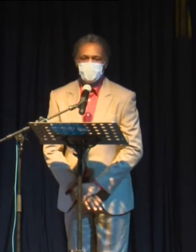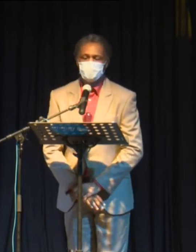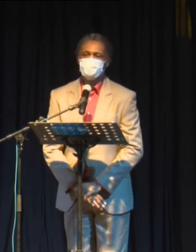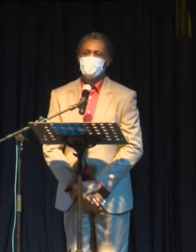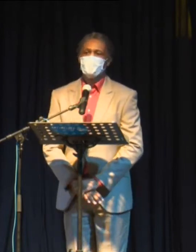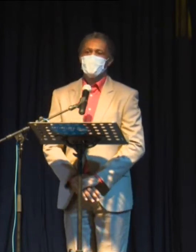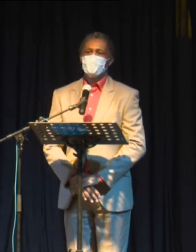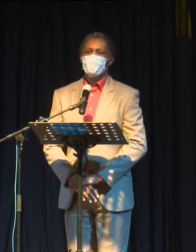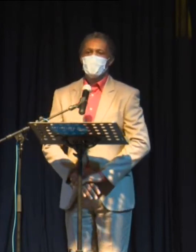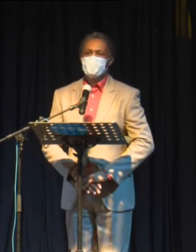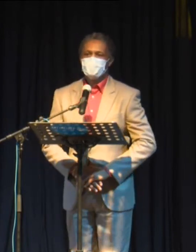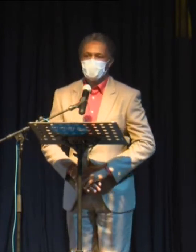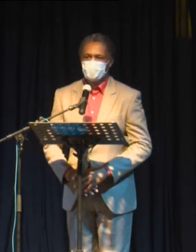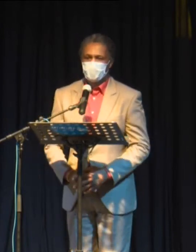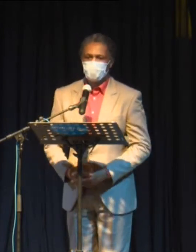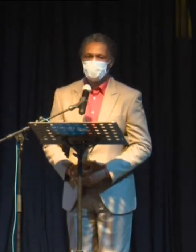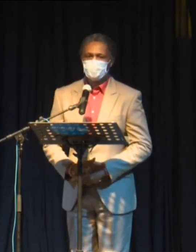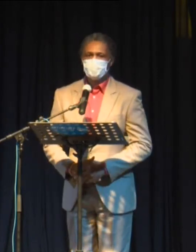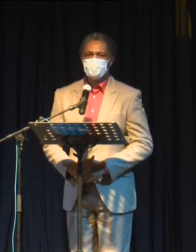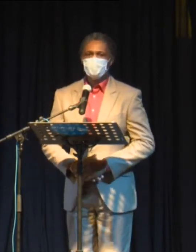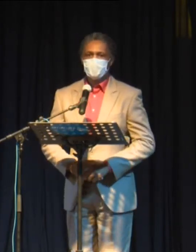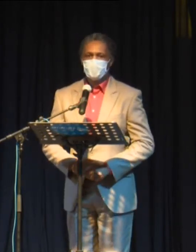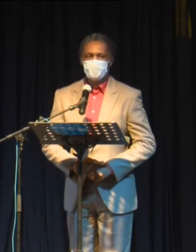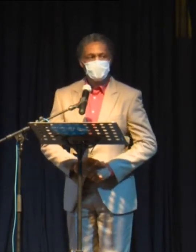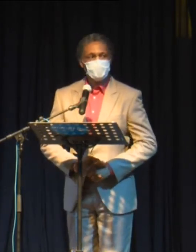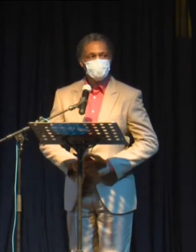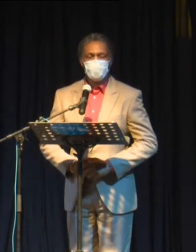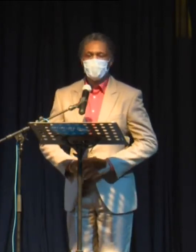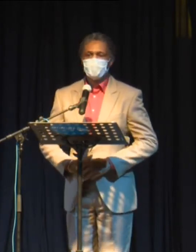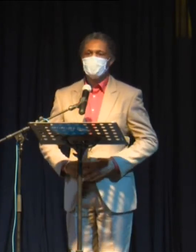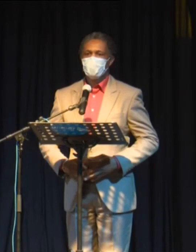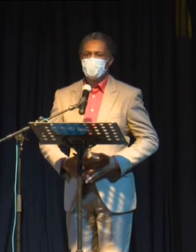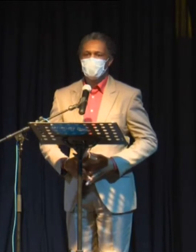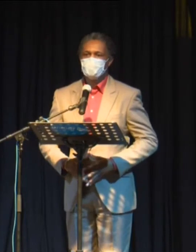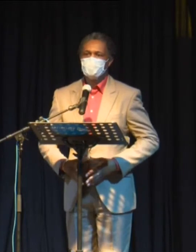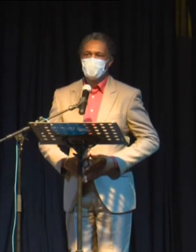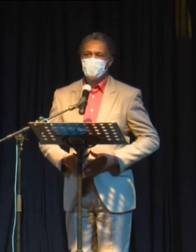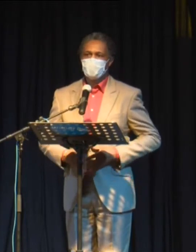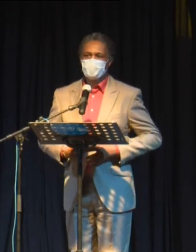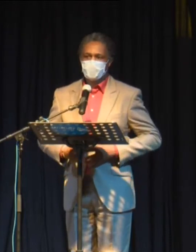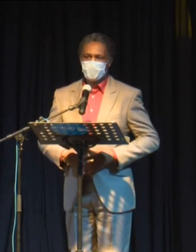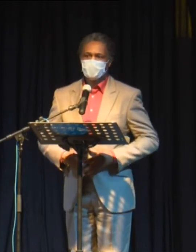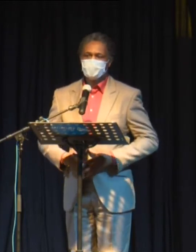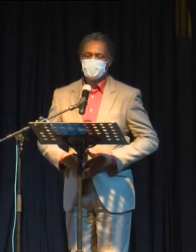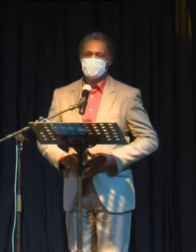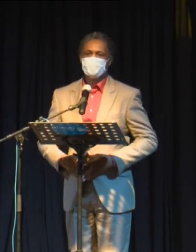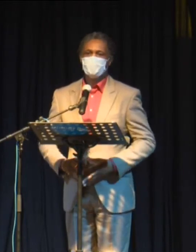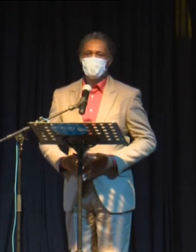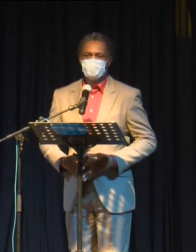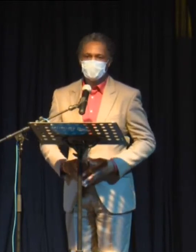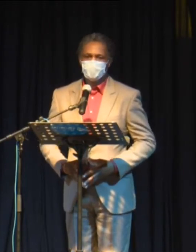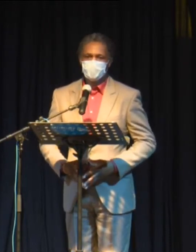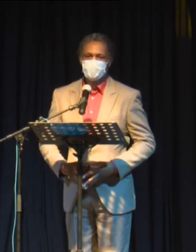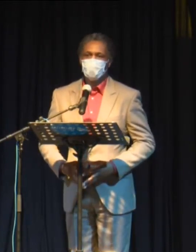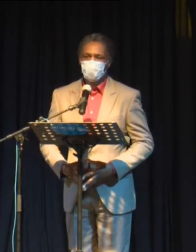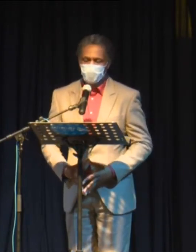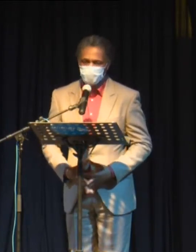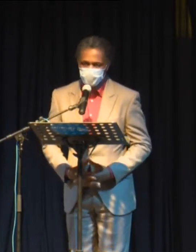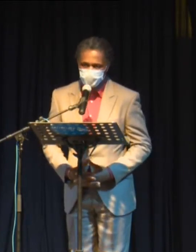Lomuhla sitawucela ukuthi bekunene sonke sibone lokuthi qala nje lo